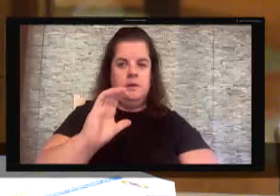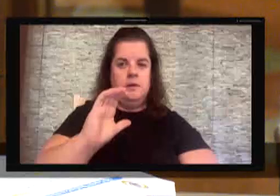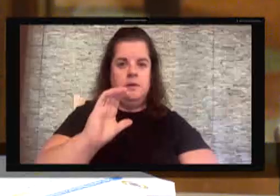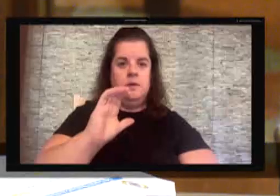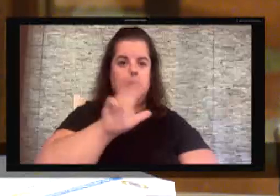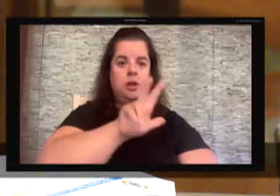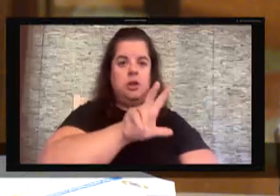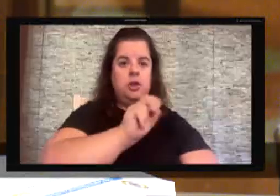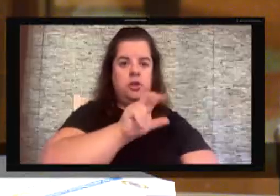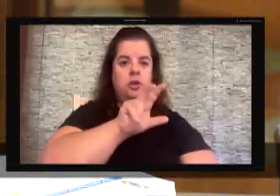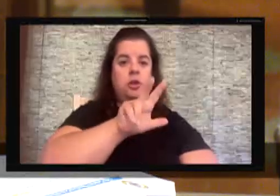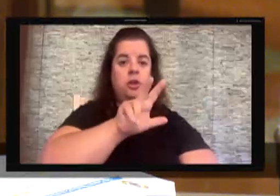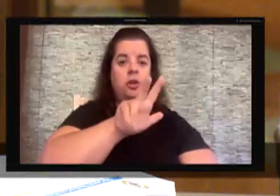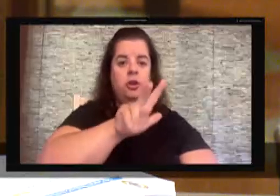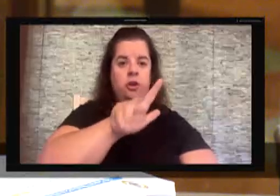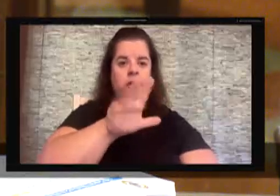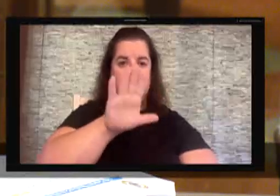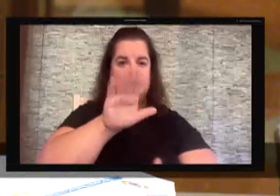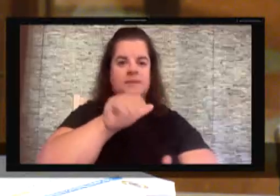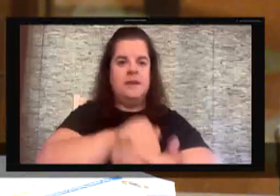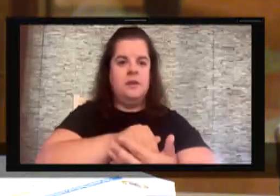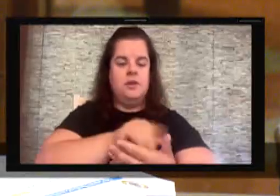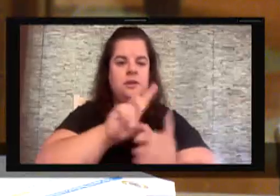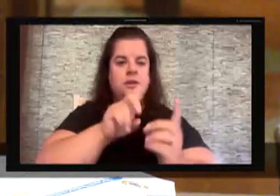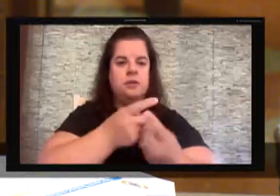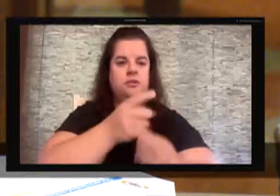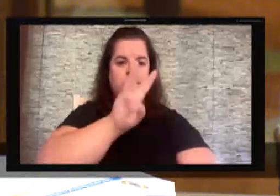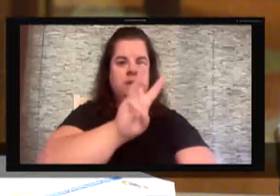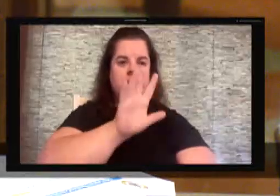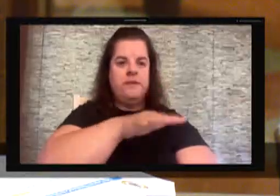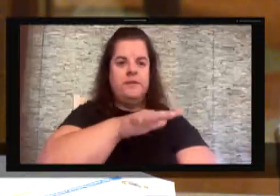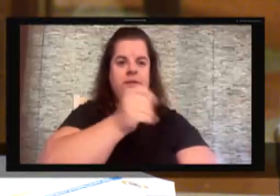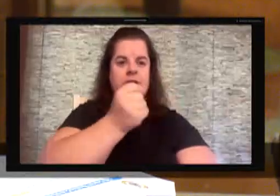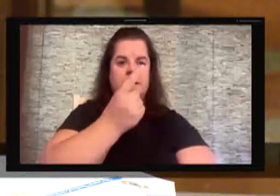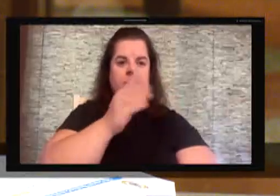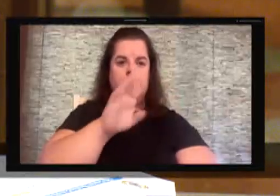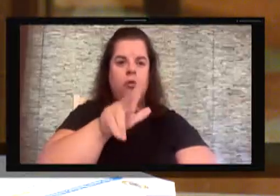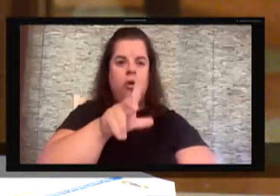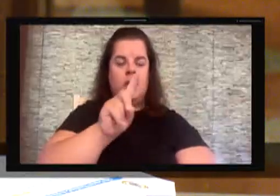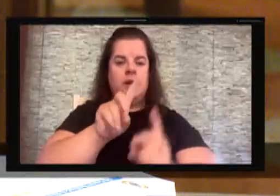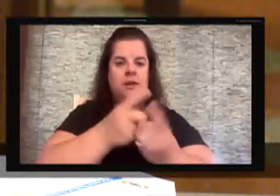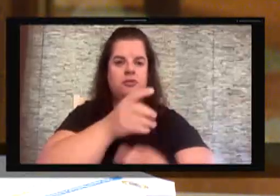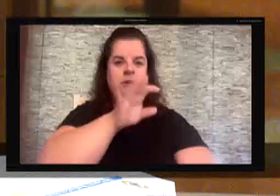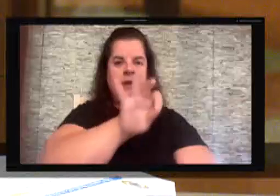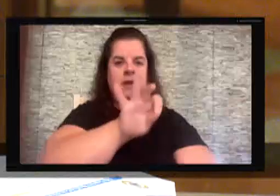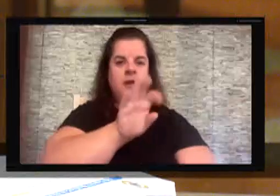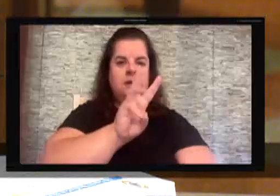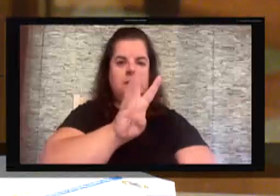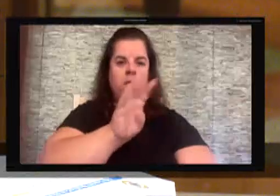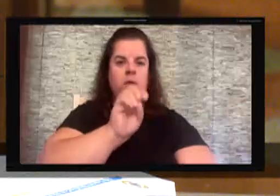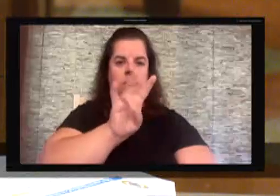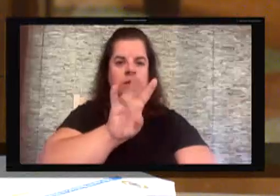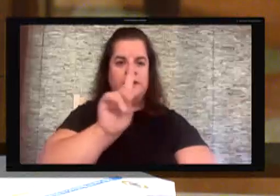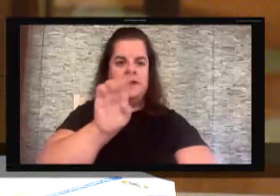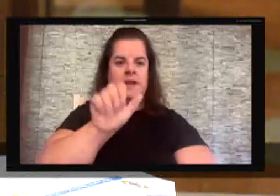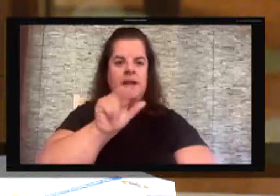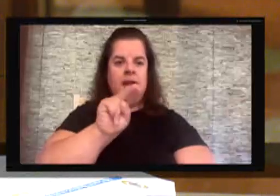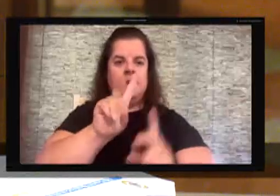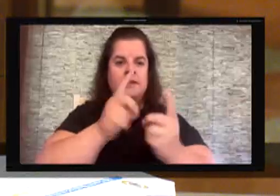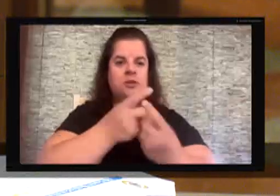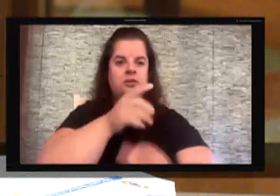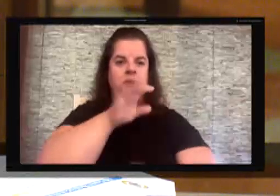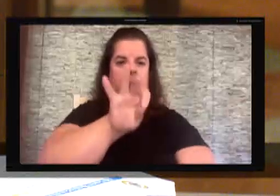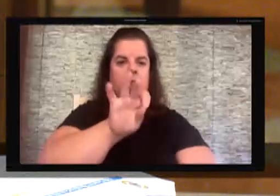3033 Center Avenue, Council District 6, 5511 Broad Street, Council District 9, 6407 Dean Street, Council District